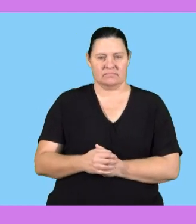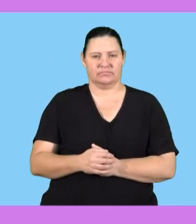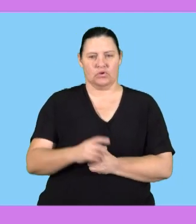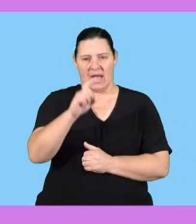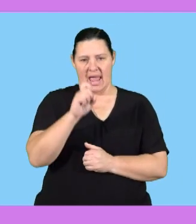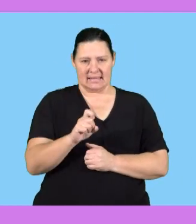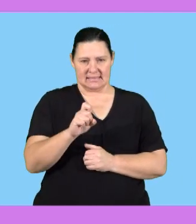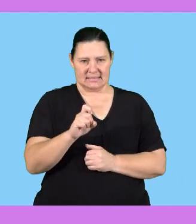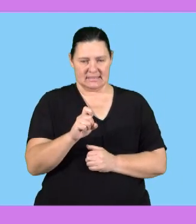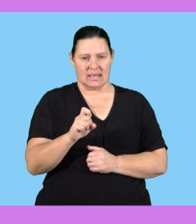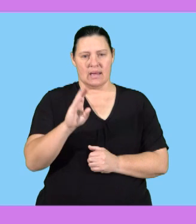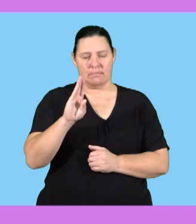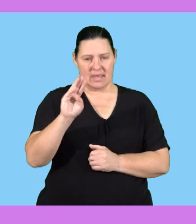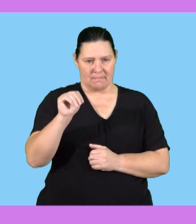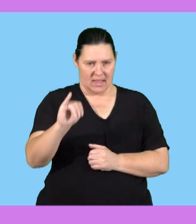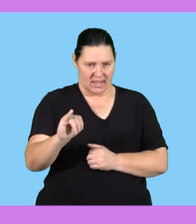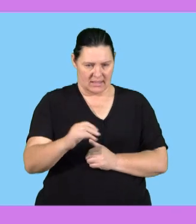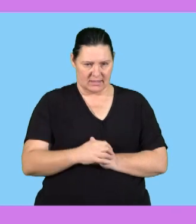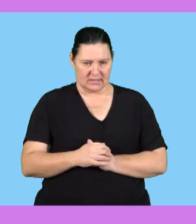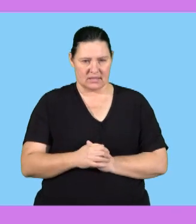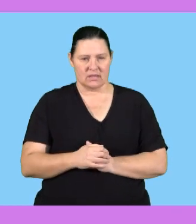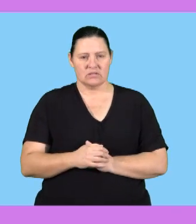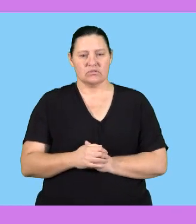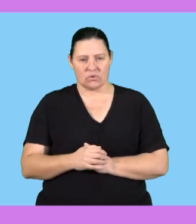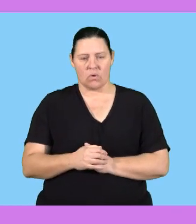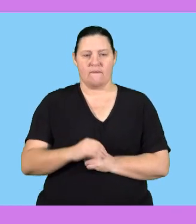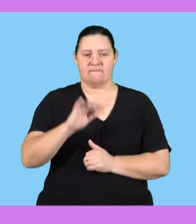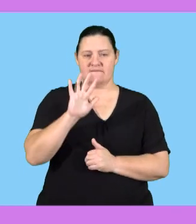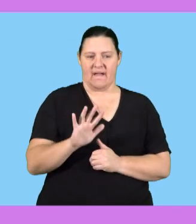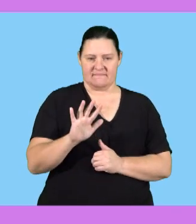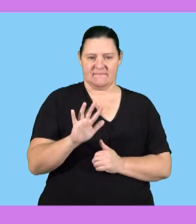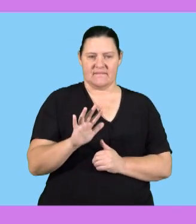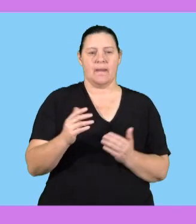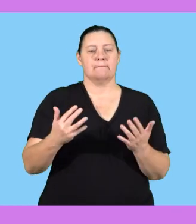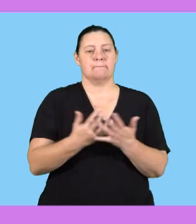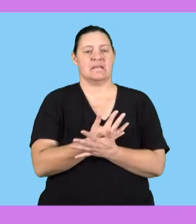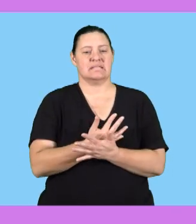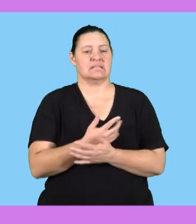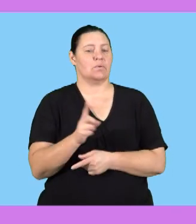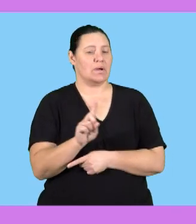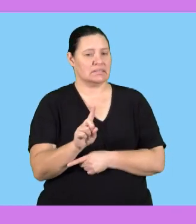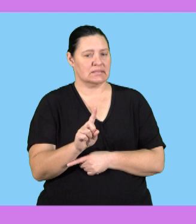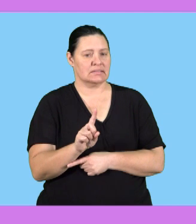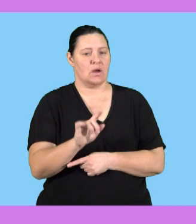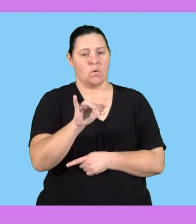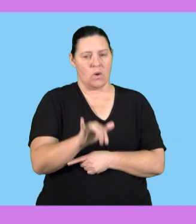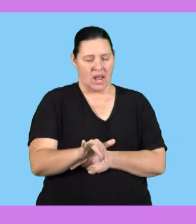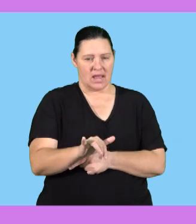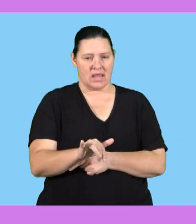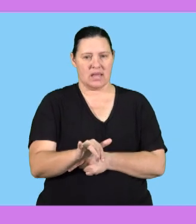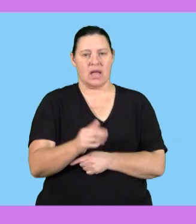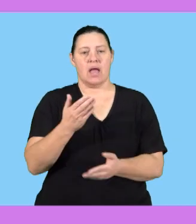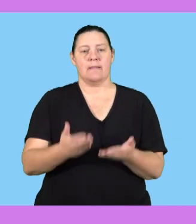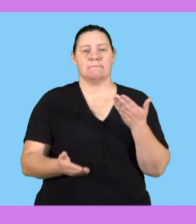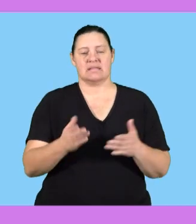value X, the BMI, and in terms of contestant number 5, the missing value Y, which refer